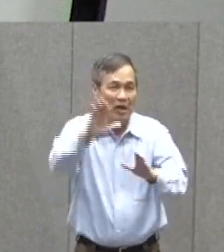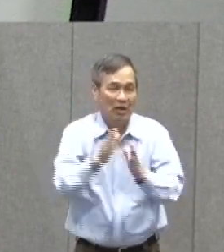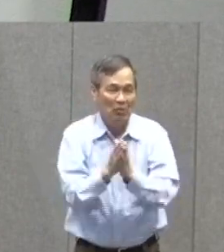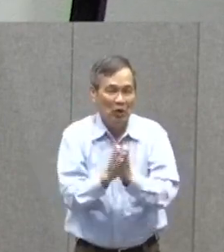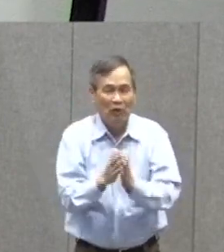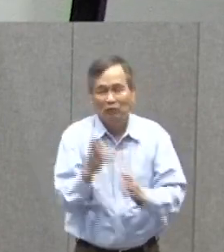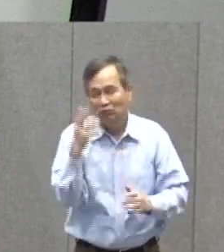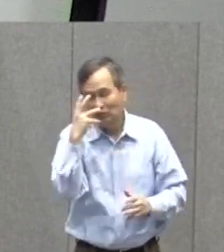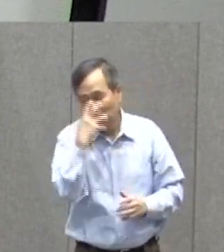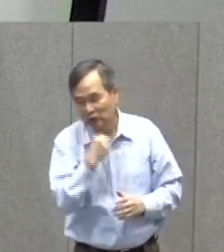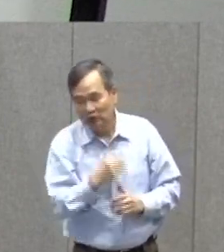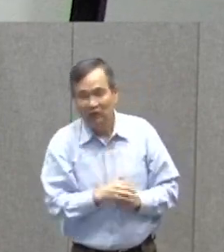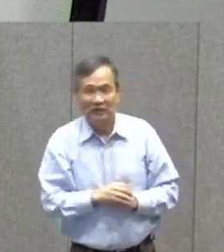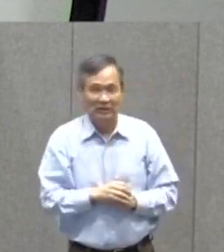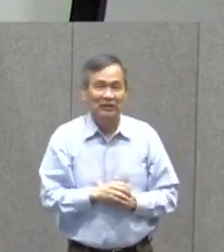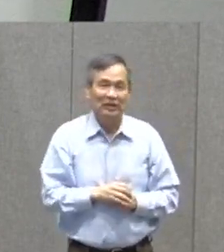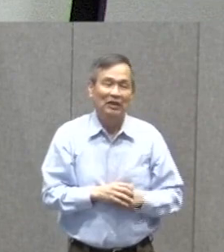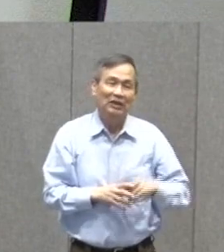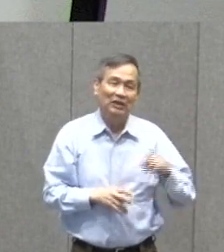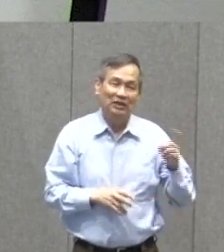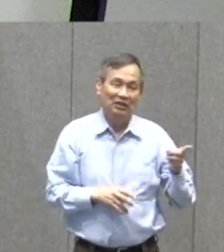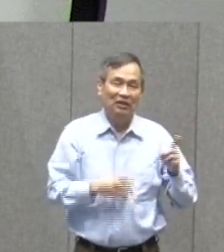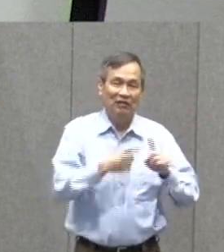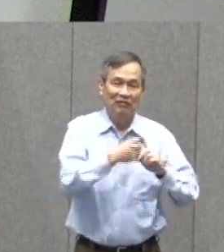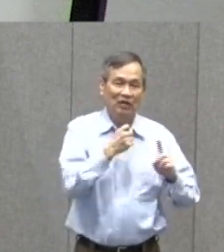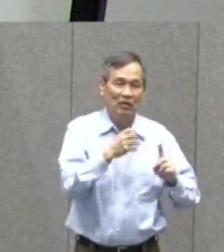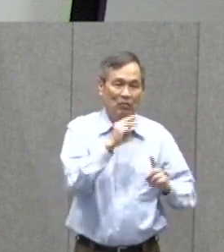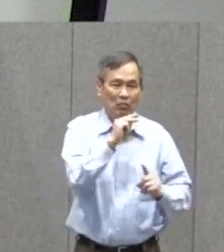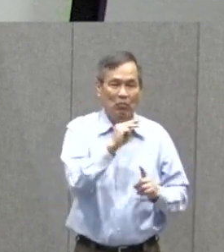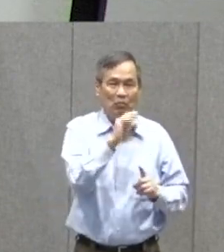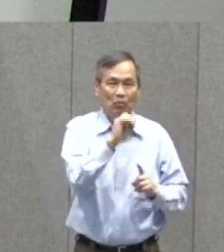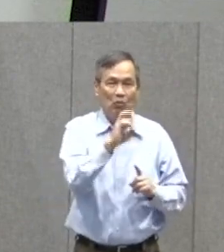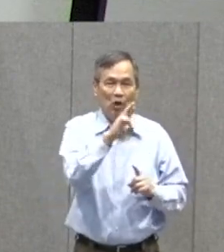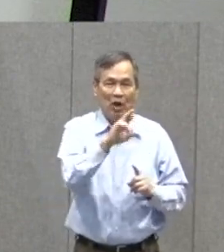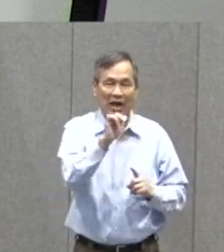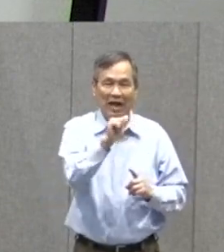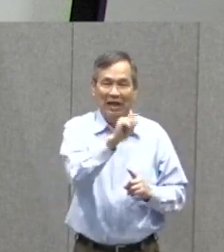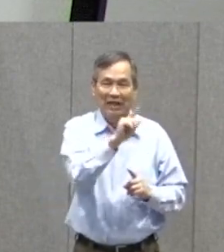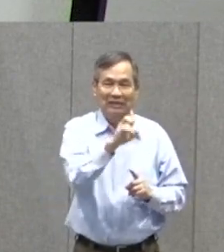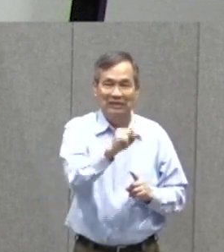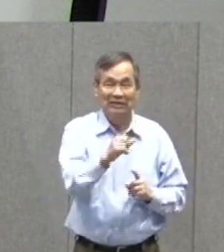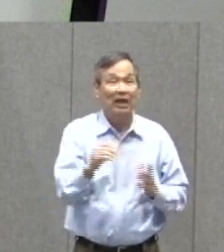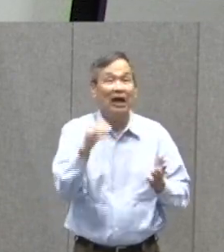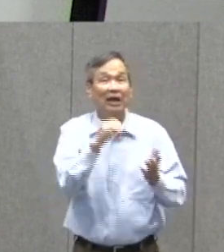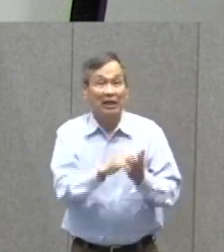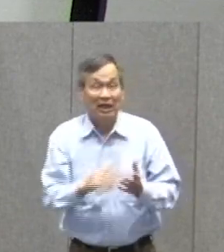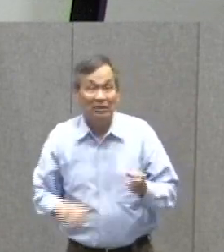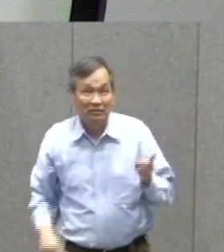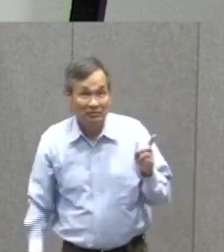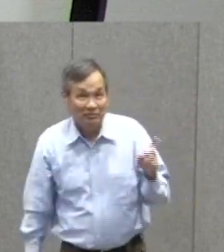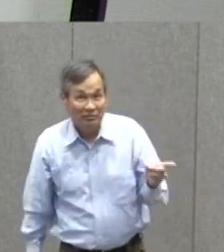beautifully illustrated by Yuyi Morales. And again, she has